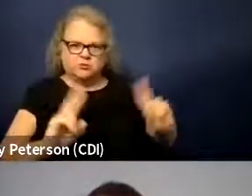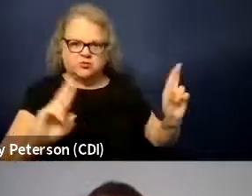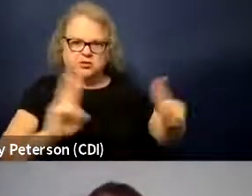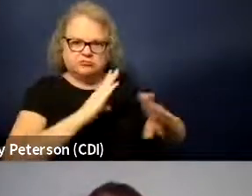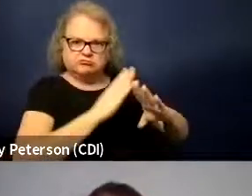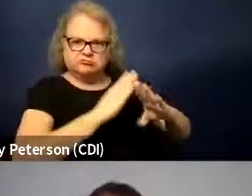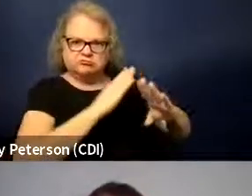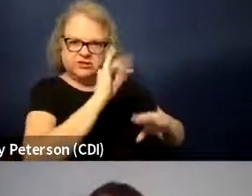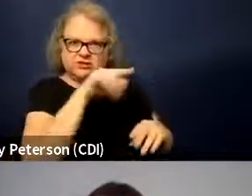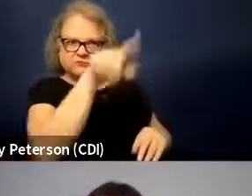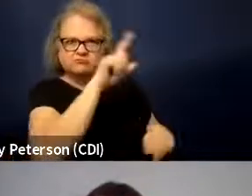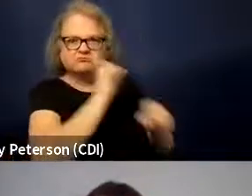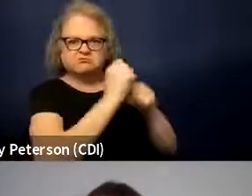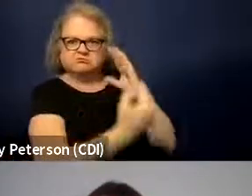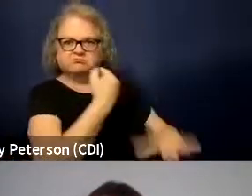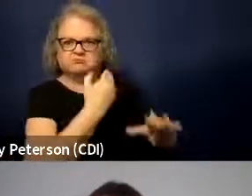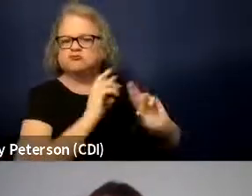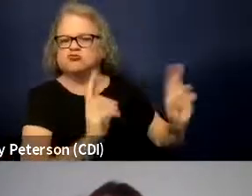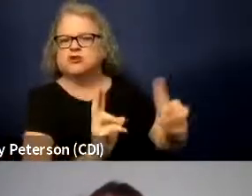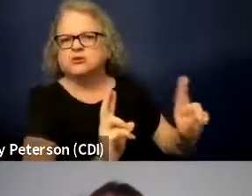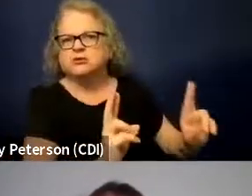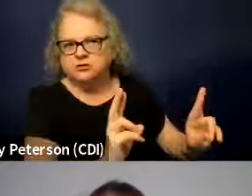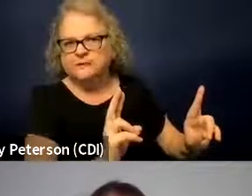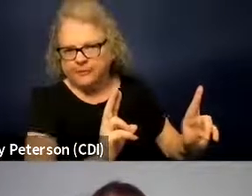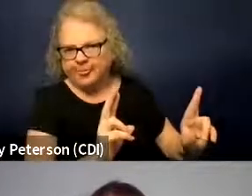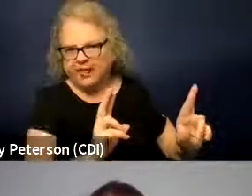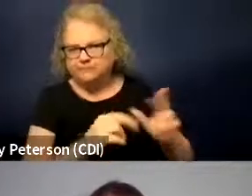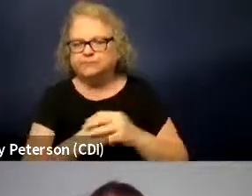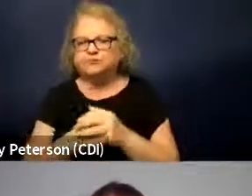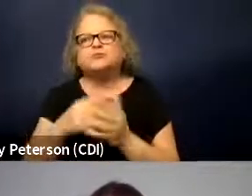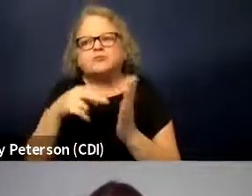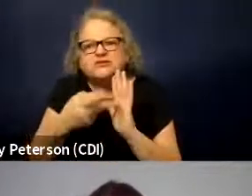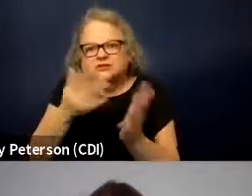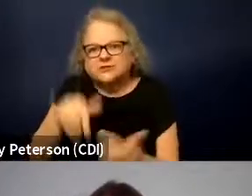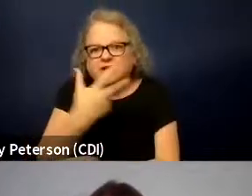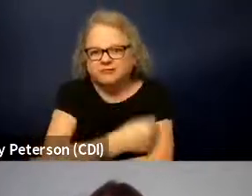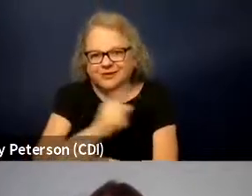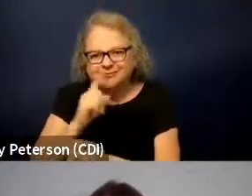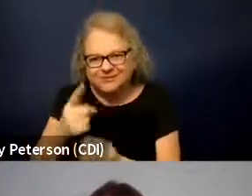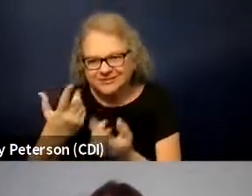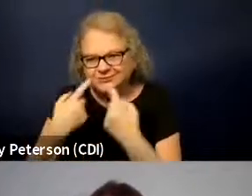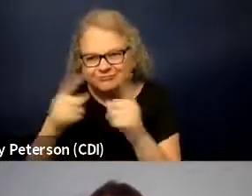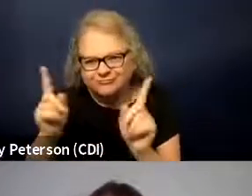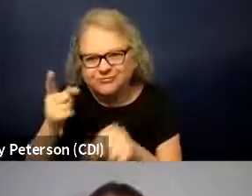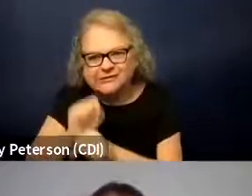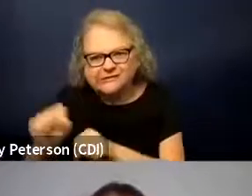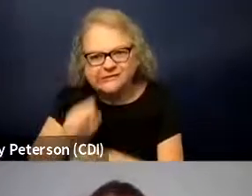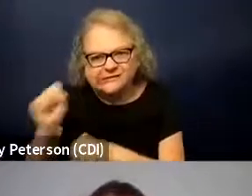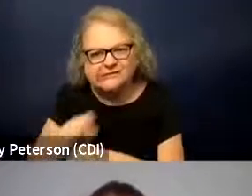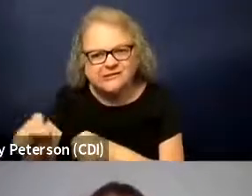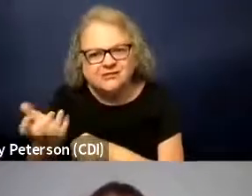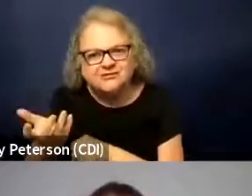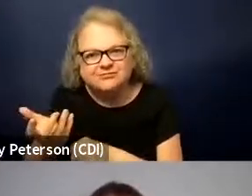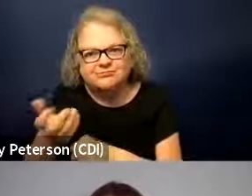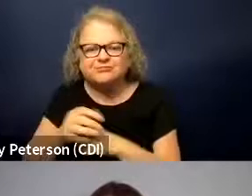side effect in particular I want to mention, and that is a rare condition of